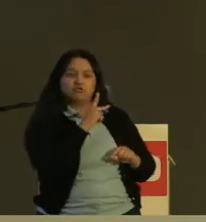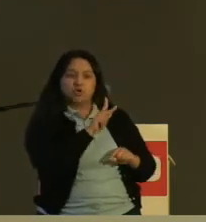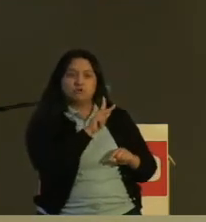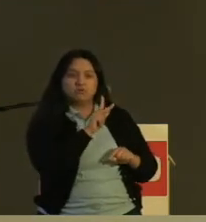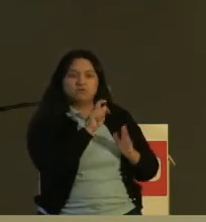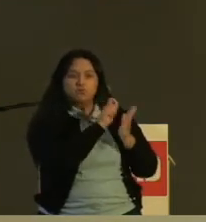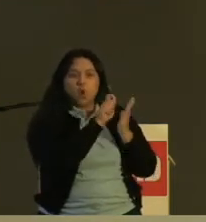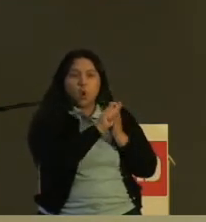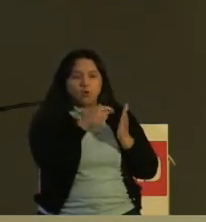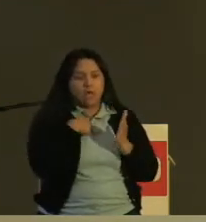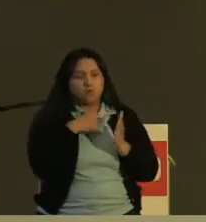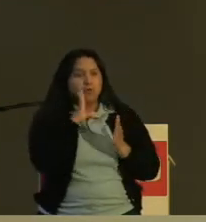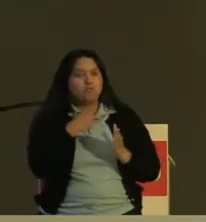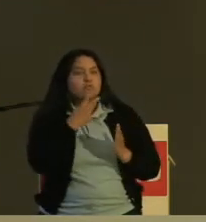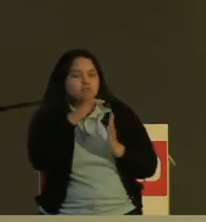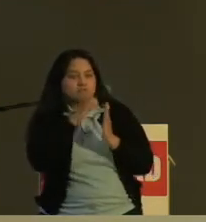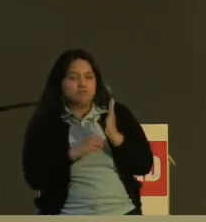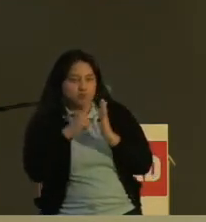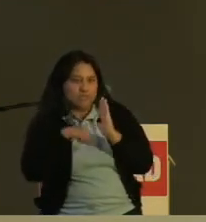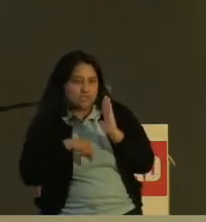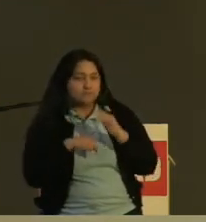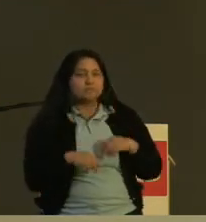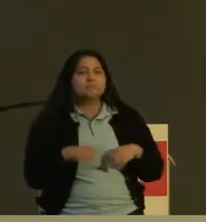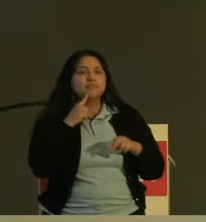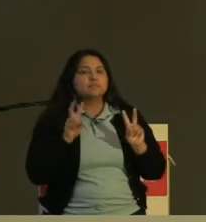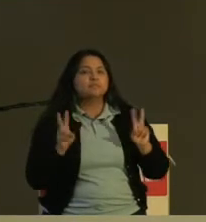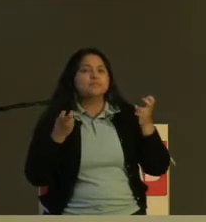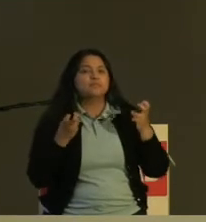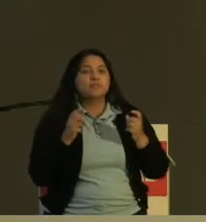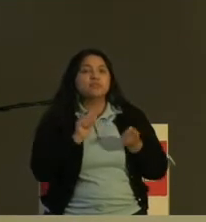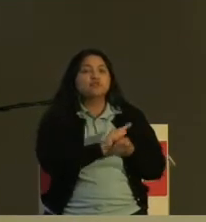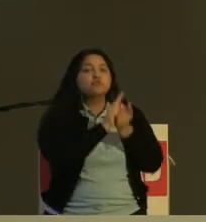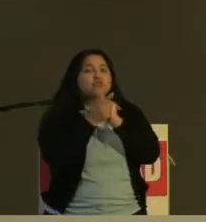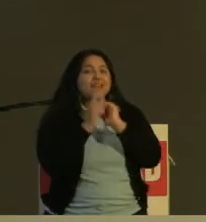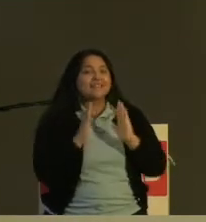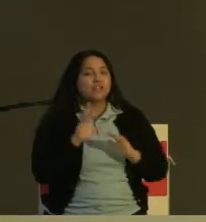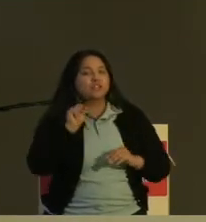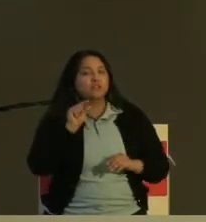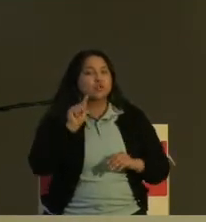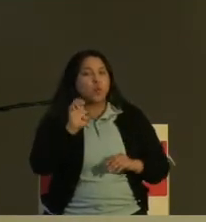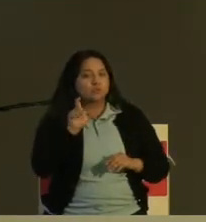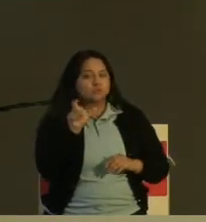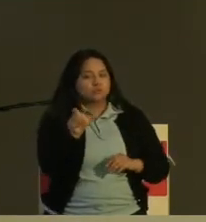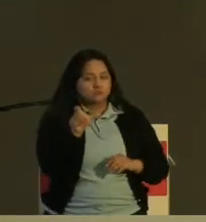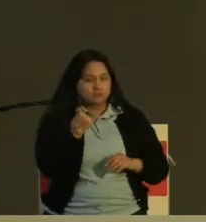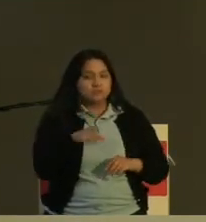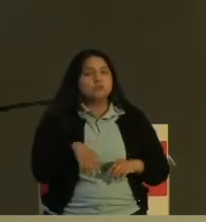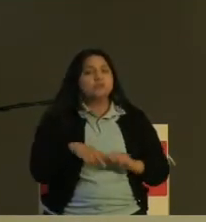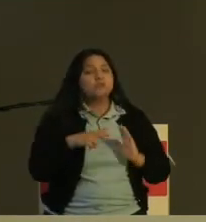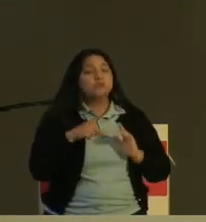back to you. You might remember. You say, translator's note, in caps. I remember that part.